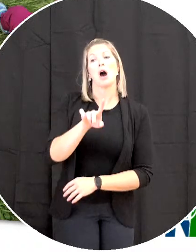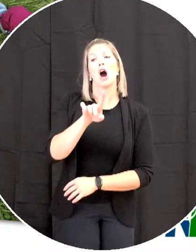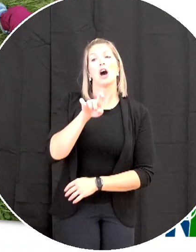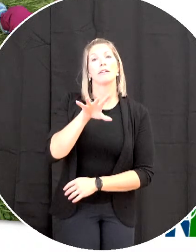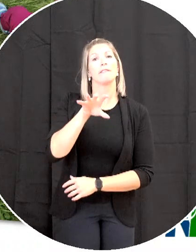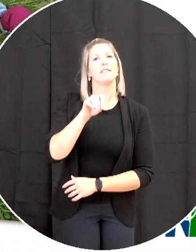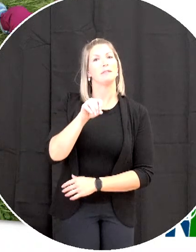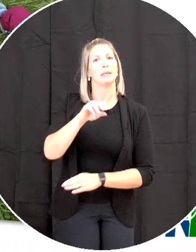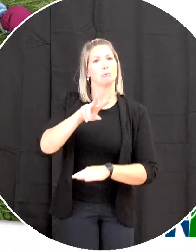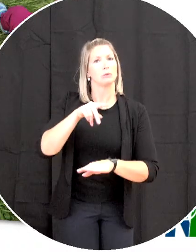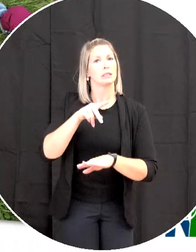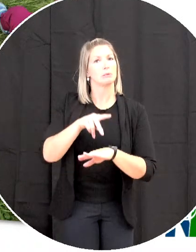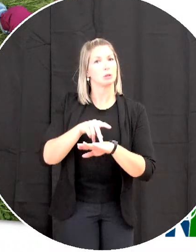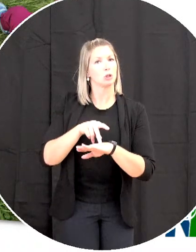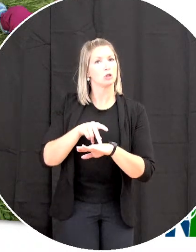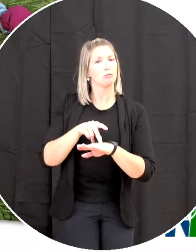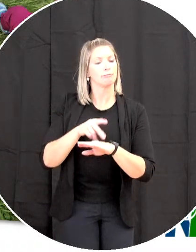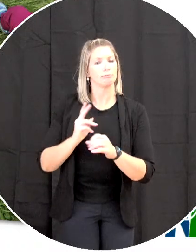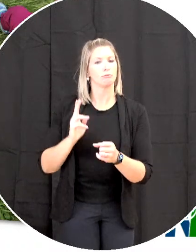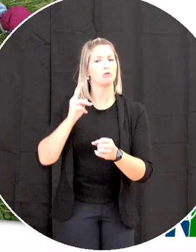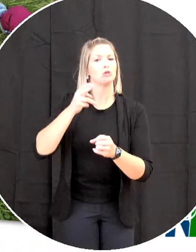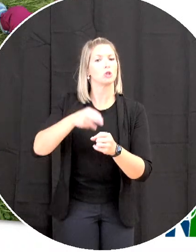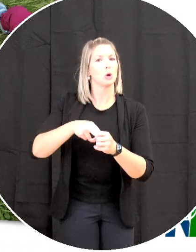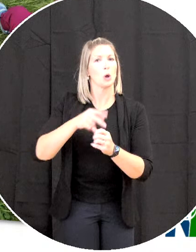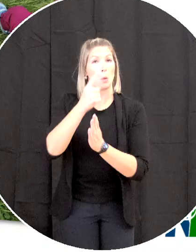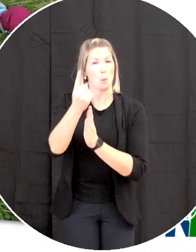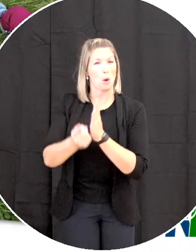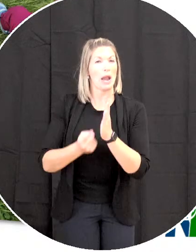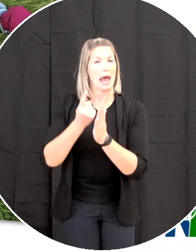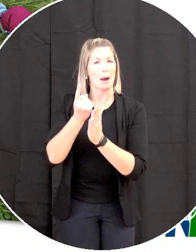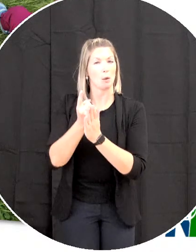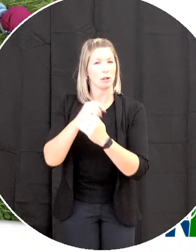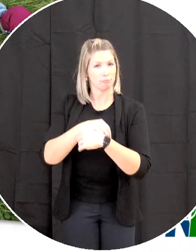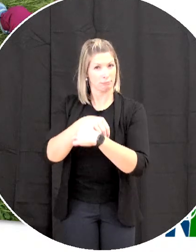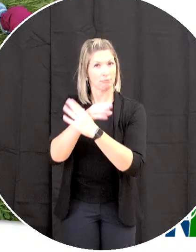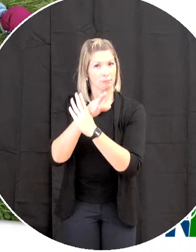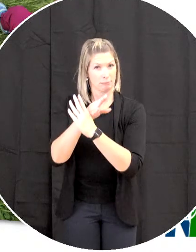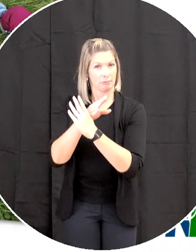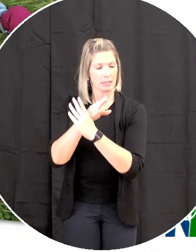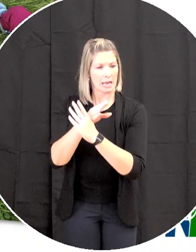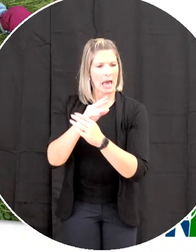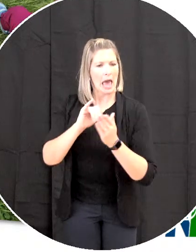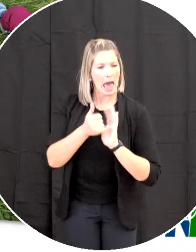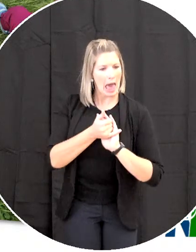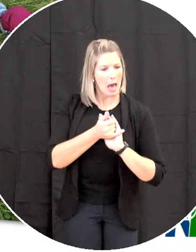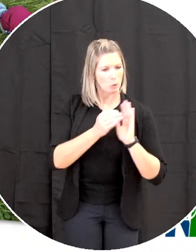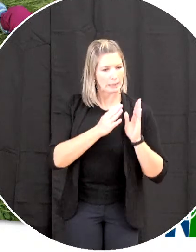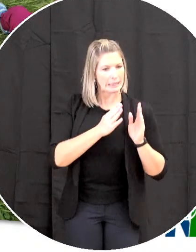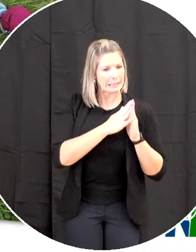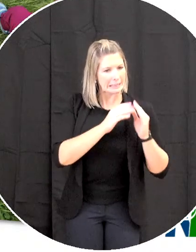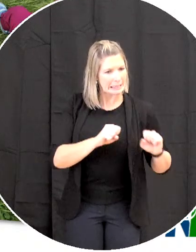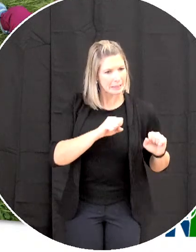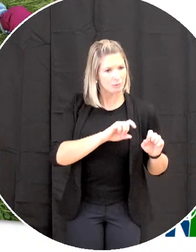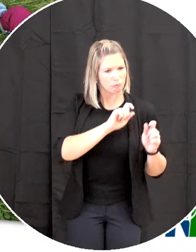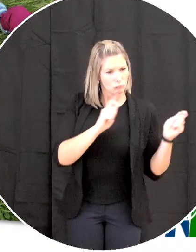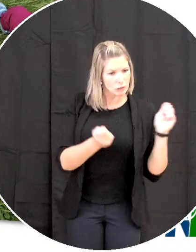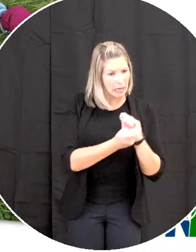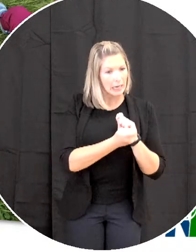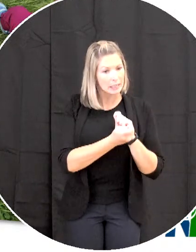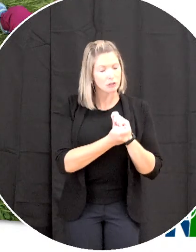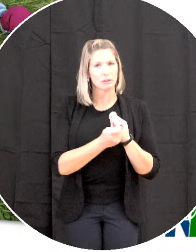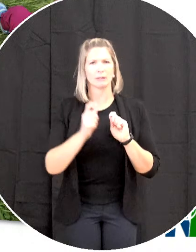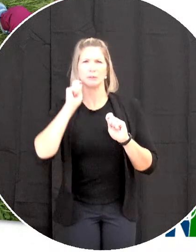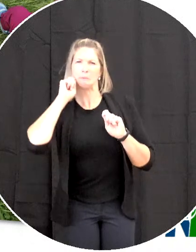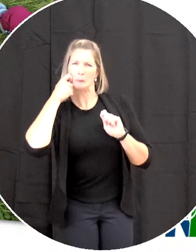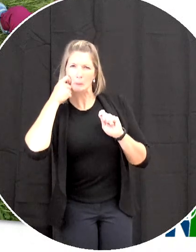a 1-hour session with Michael Fullen on system change. And as the only English school district for the entire province, it really is a